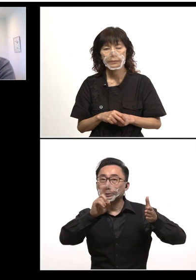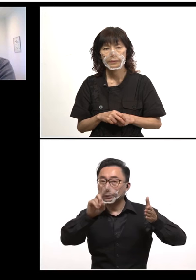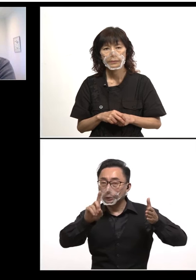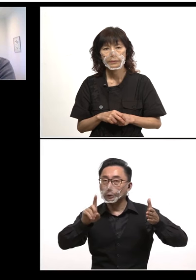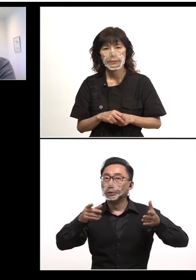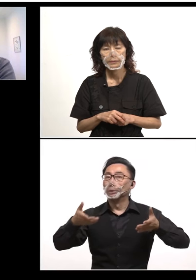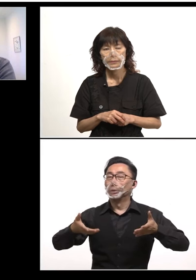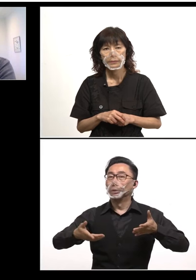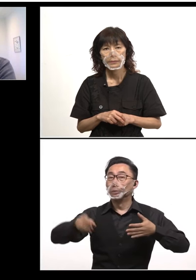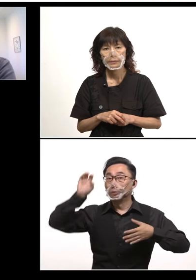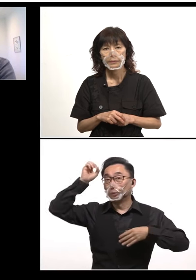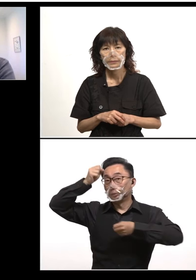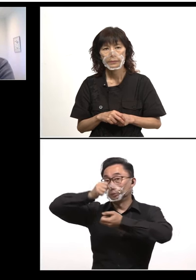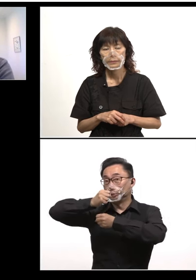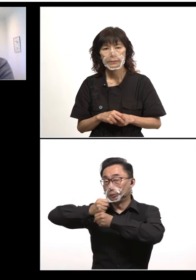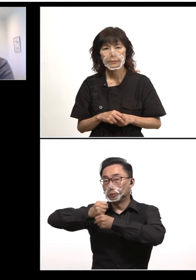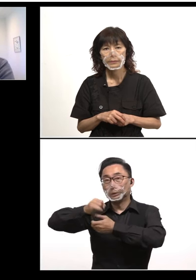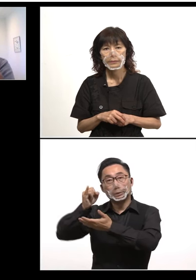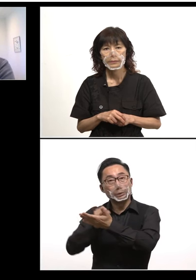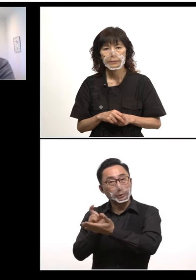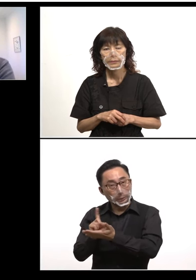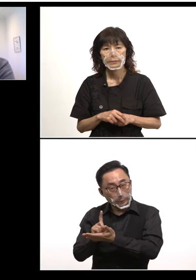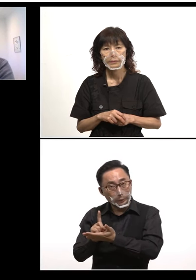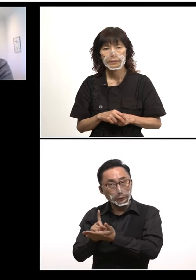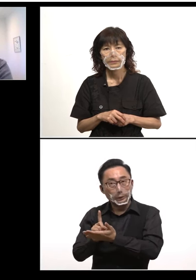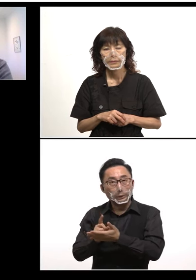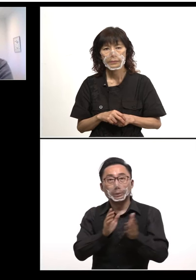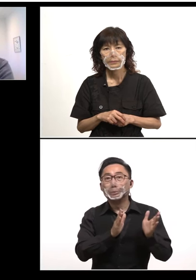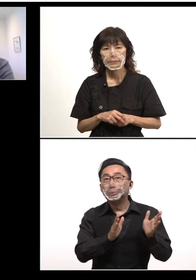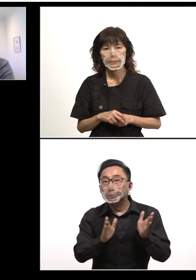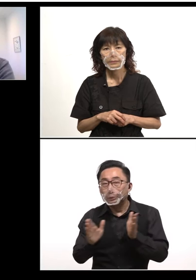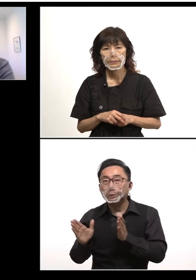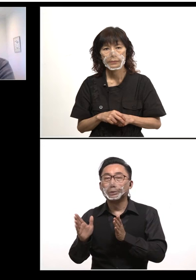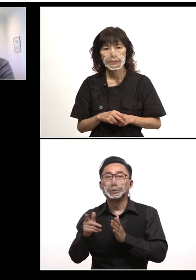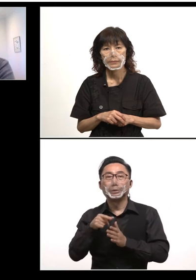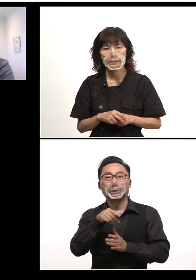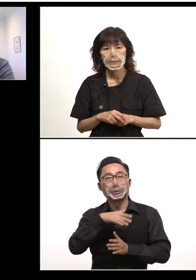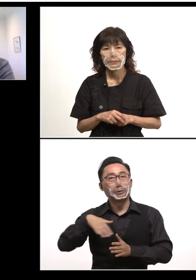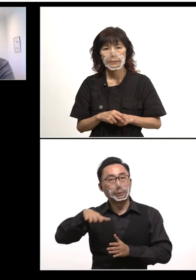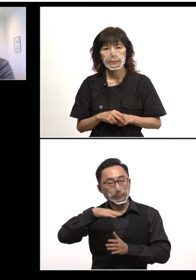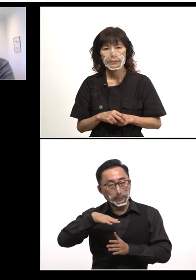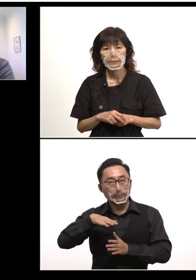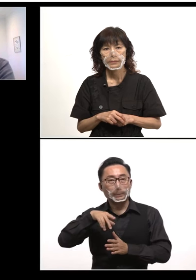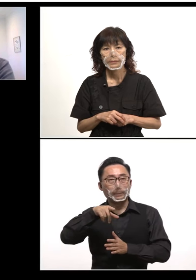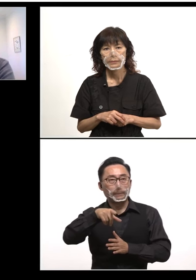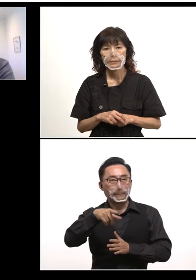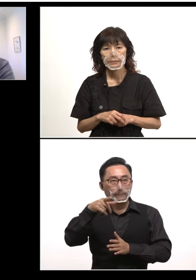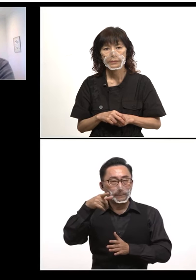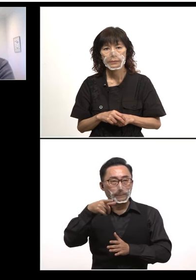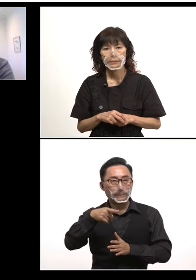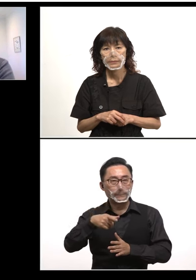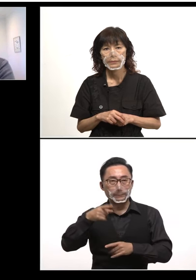it kind of, it transcends you from some of the reality of, you know, basic school and learning and